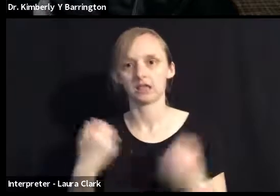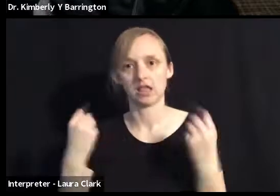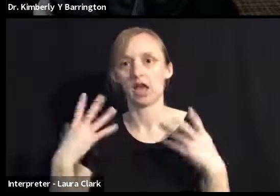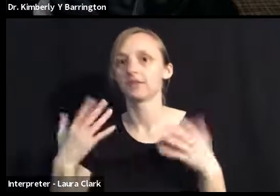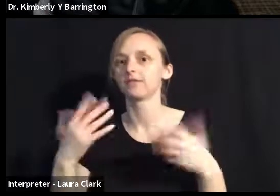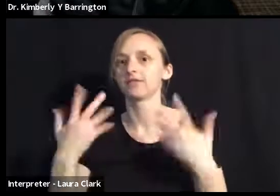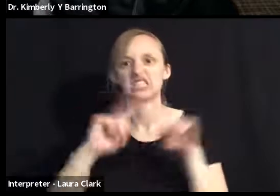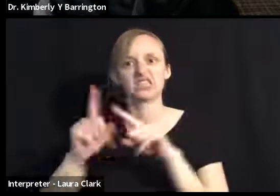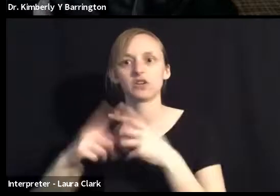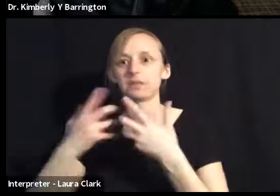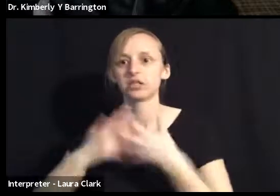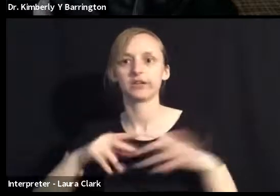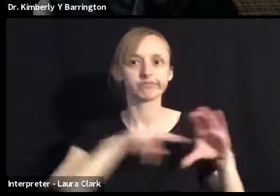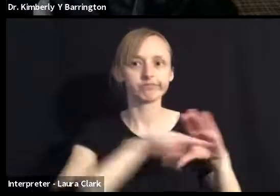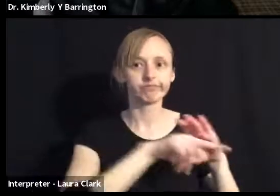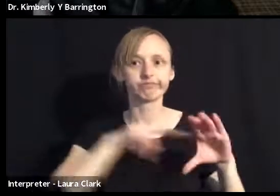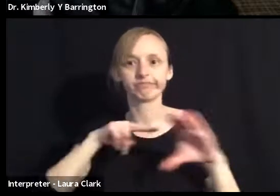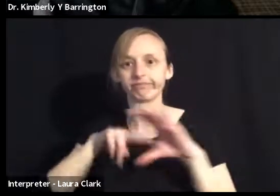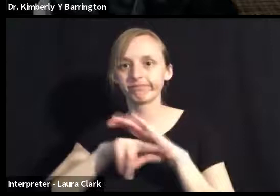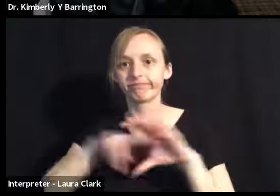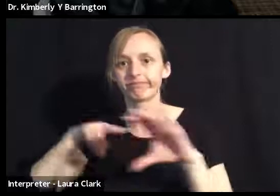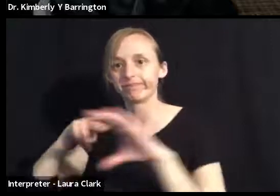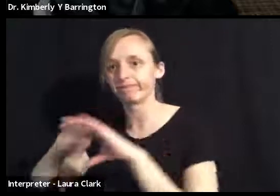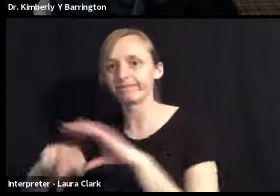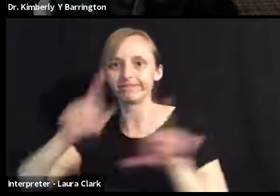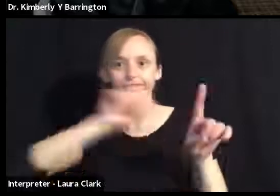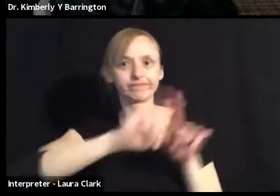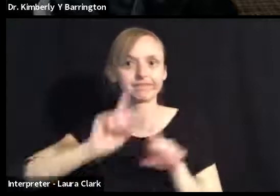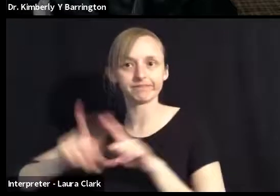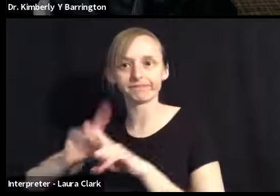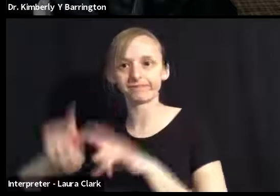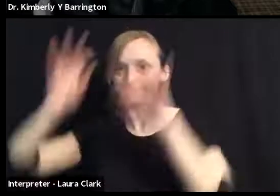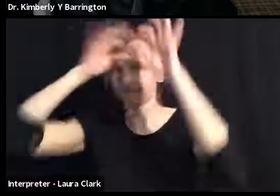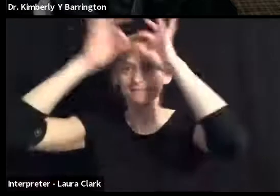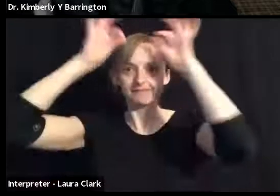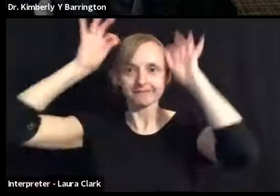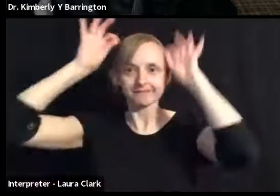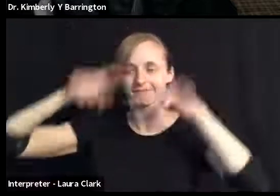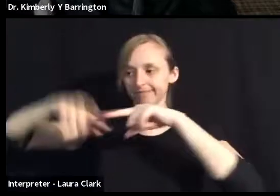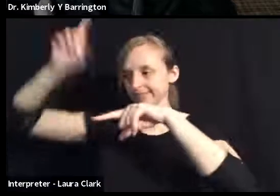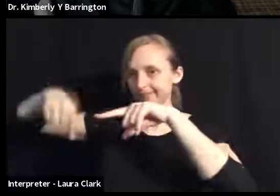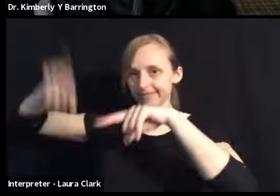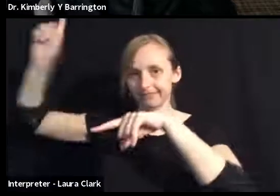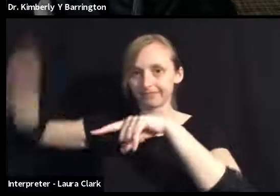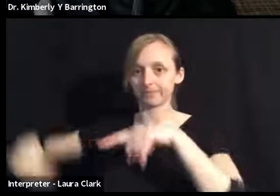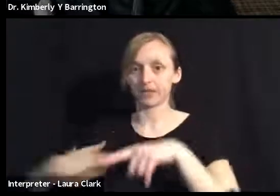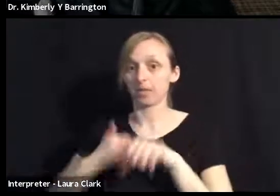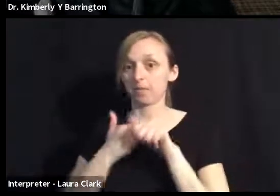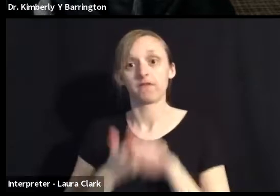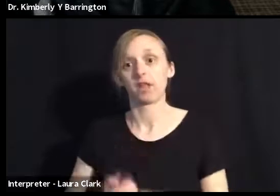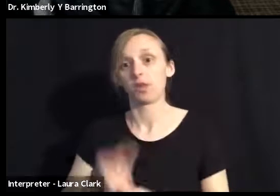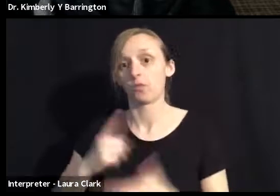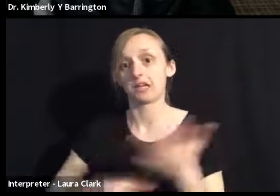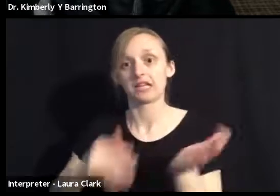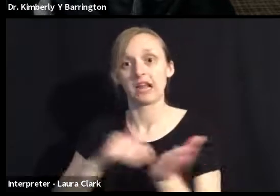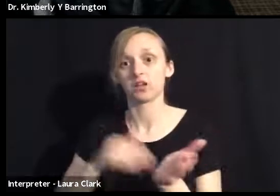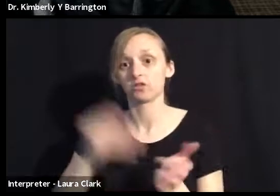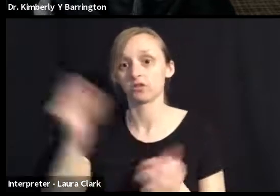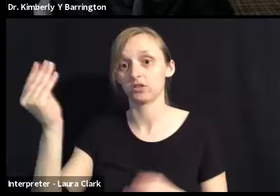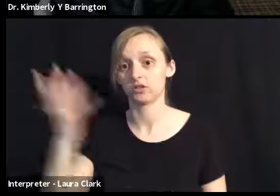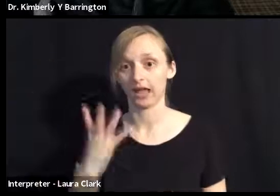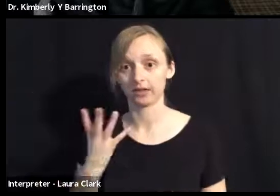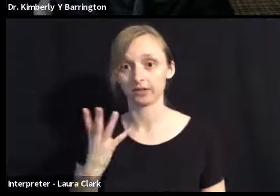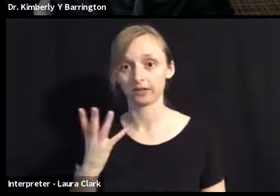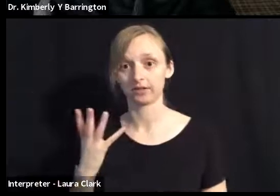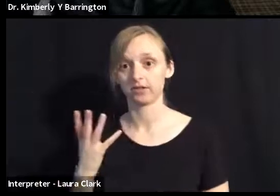and all that kind of stuff. And so I was just basing off, I was going off of what she said,